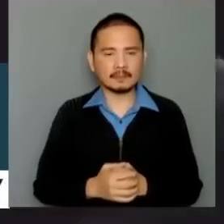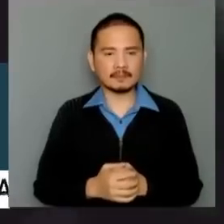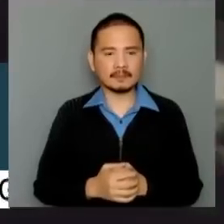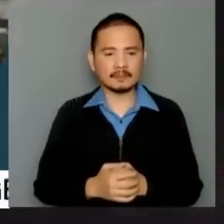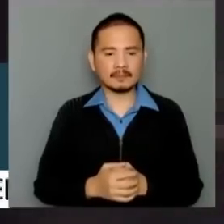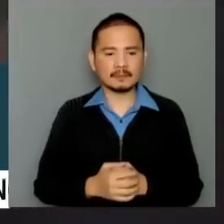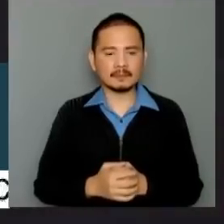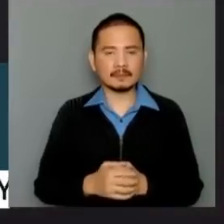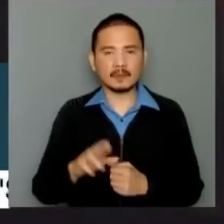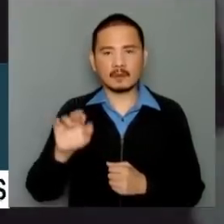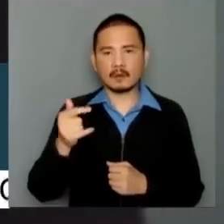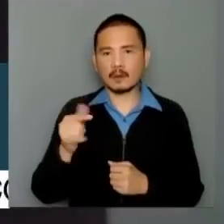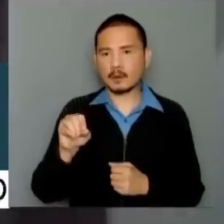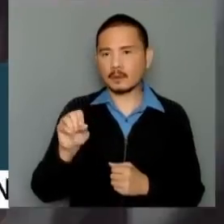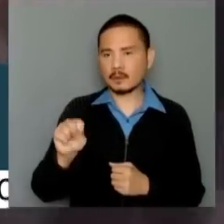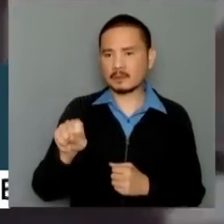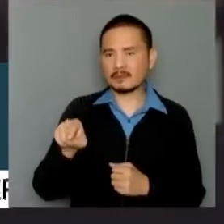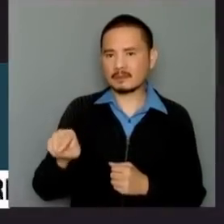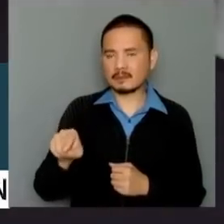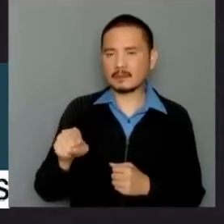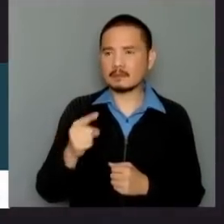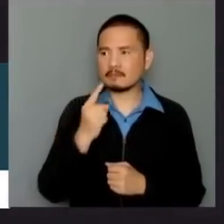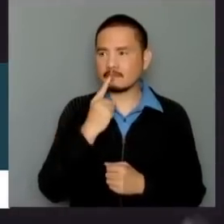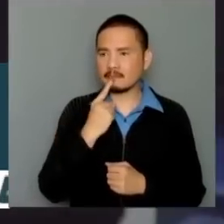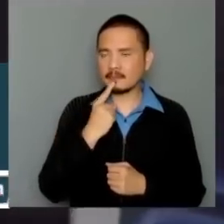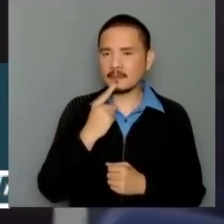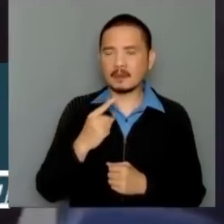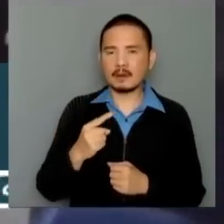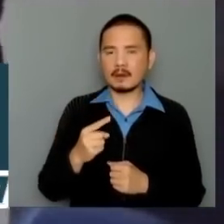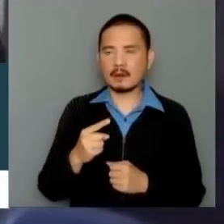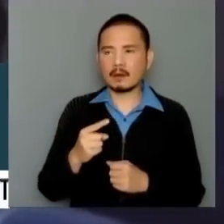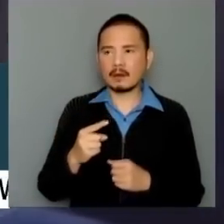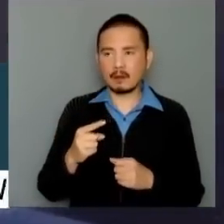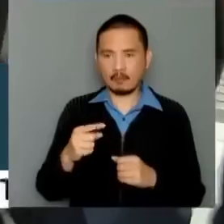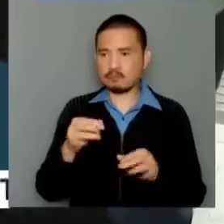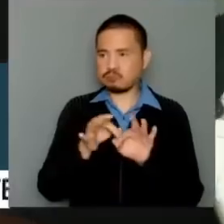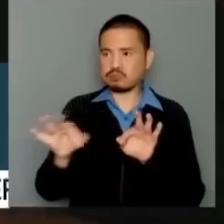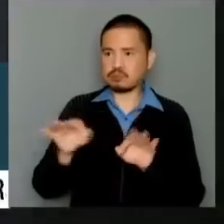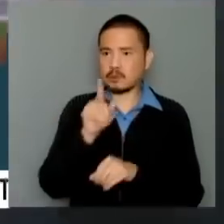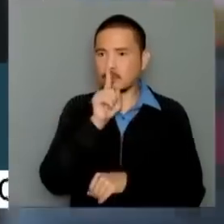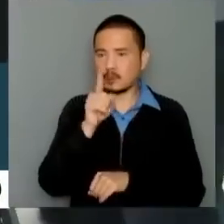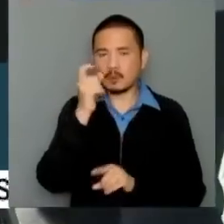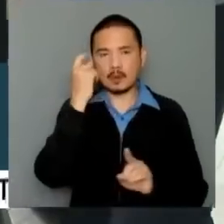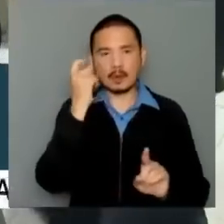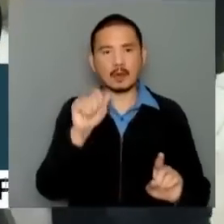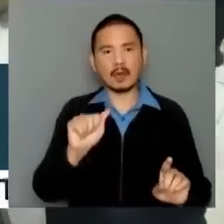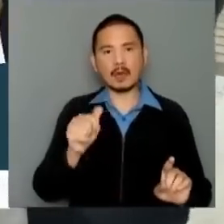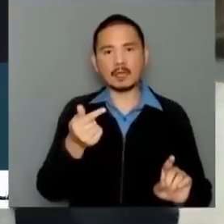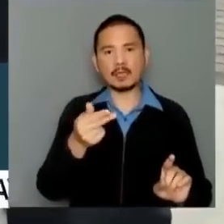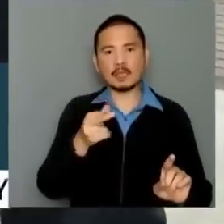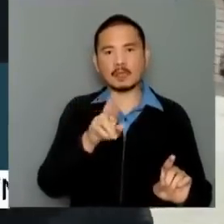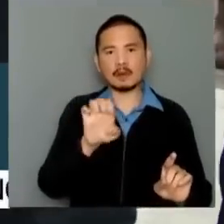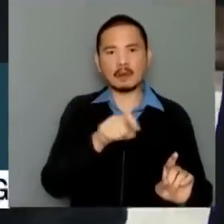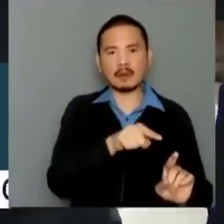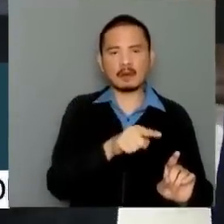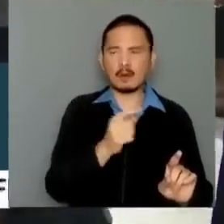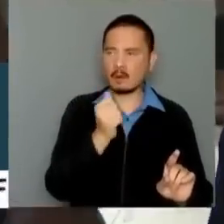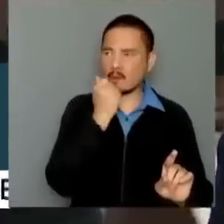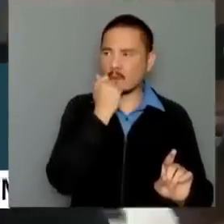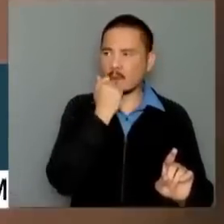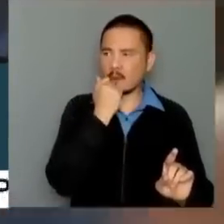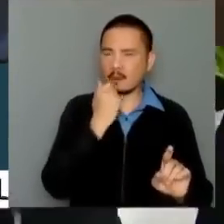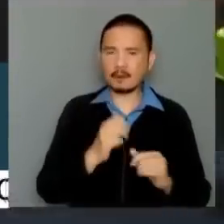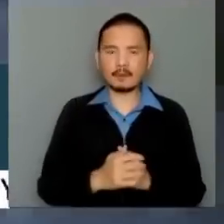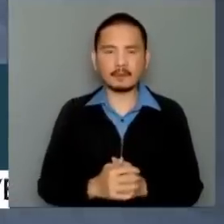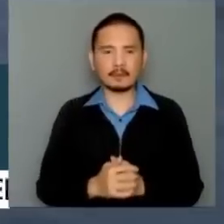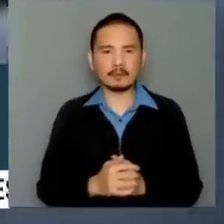Ragos, warning him to he could face charges and be jailed for taking back his claims against de Lima. Secretary Aguirre, or